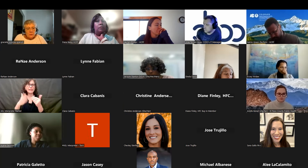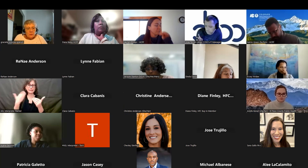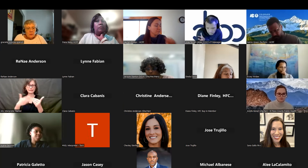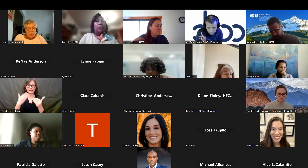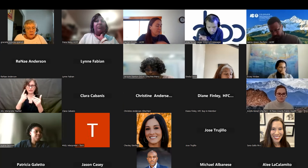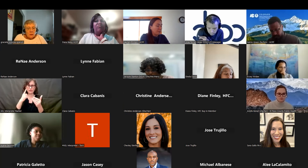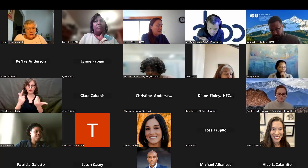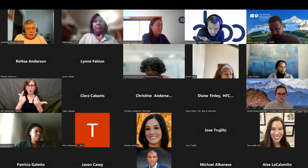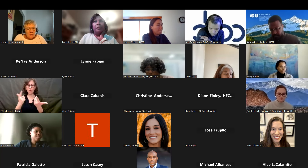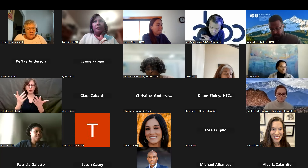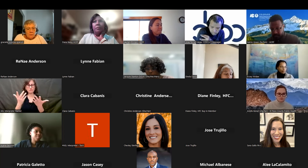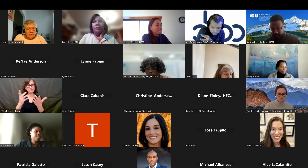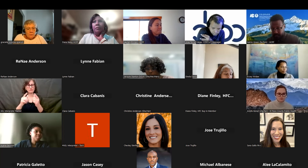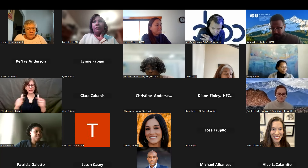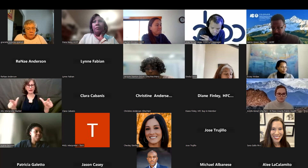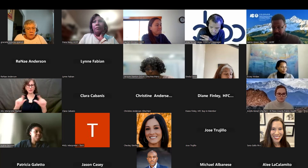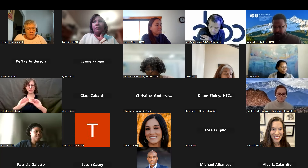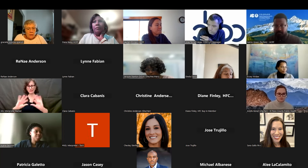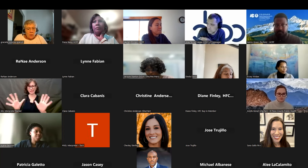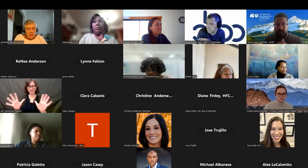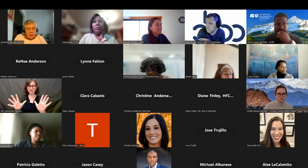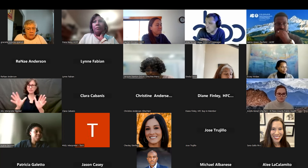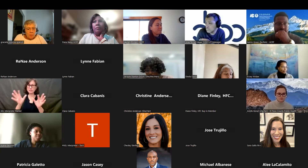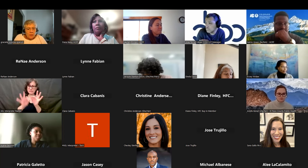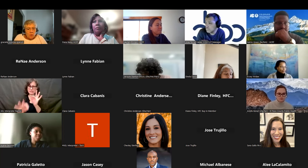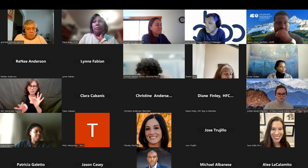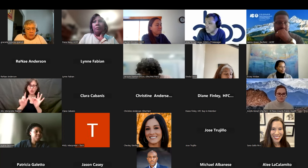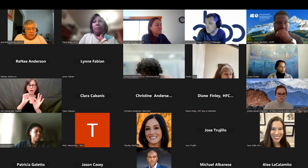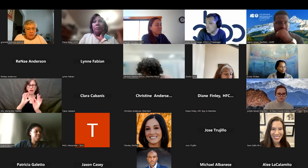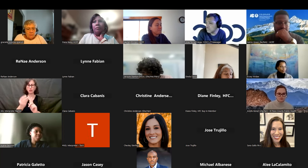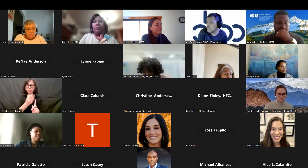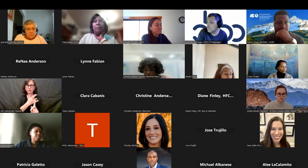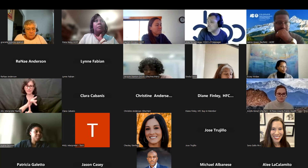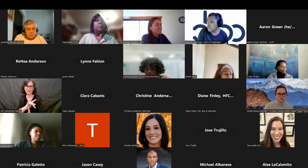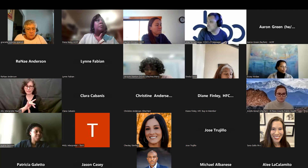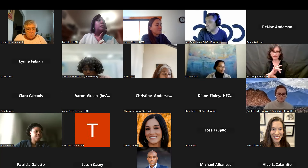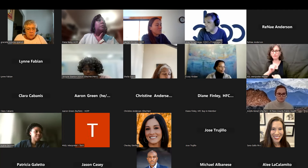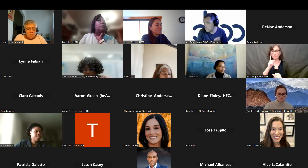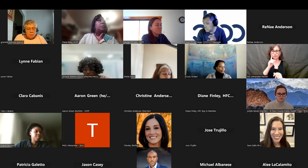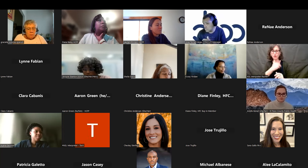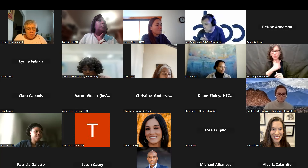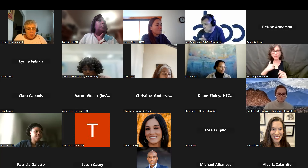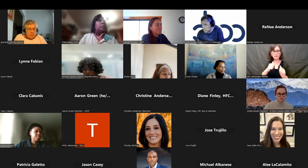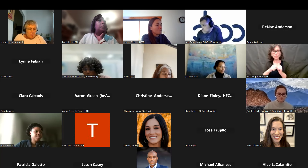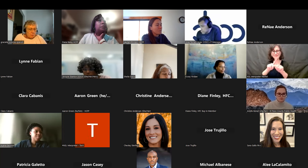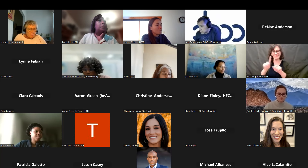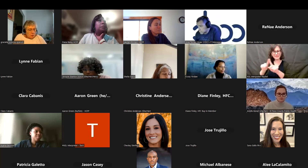very understandable language, and being cultural sensitive for members with different